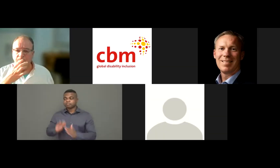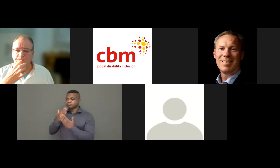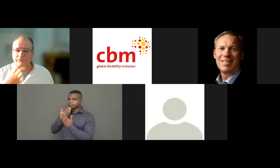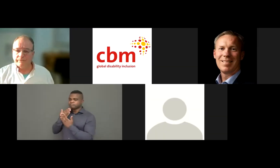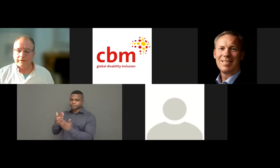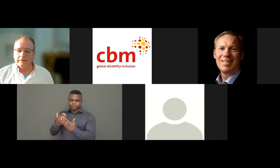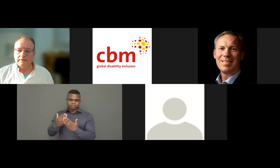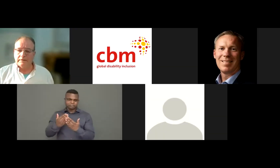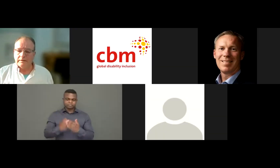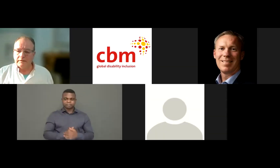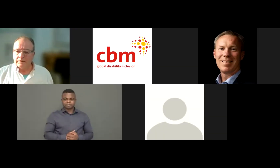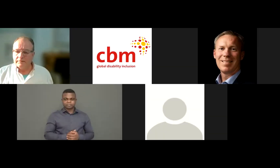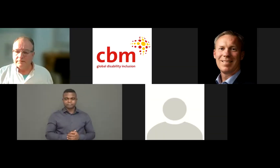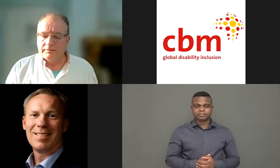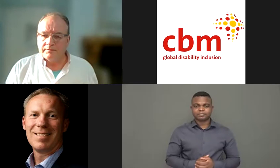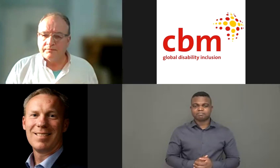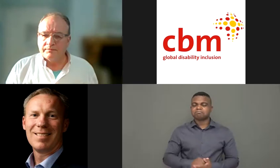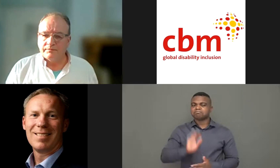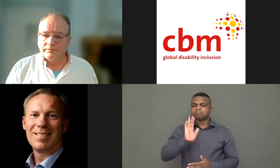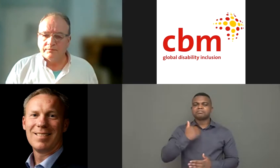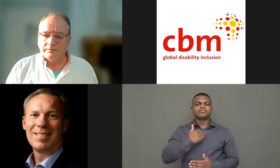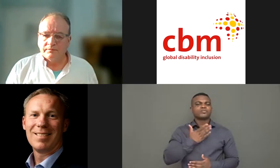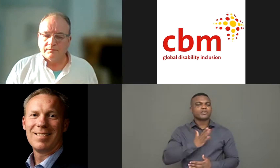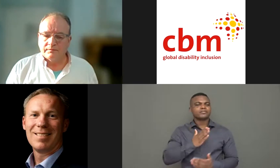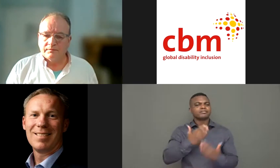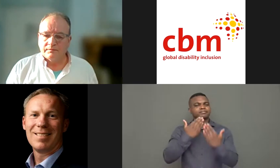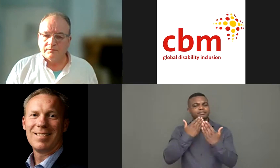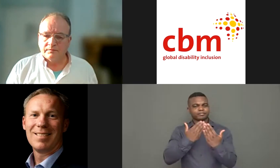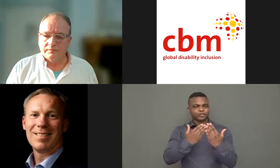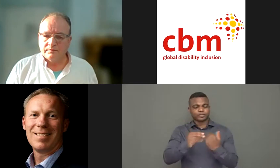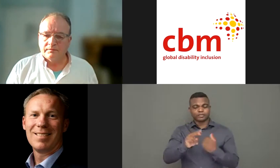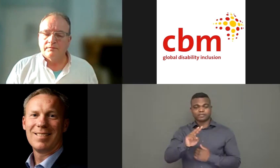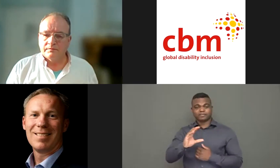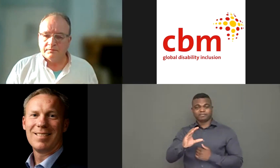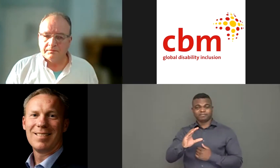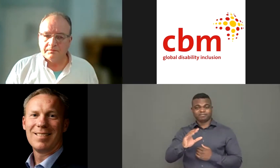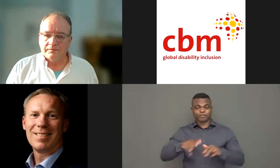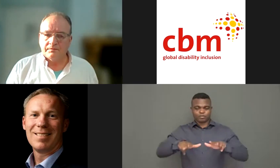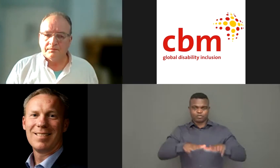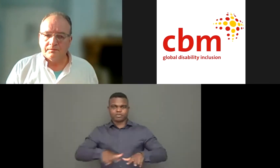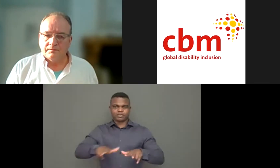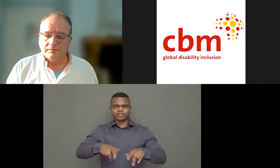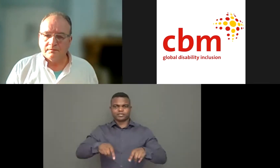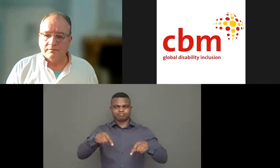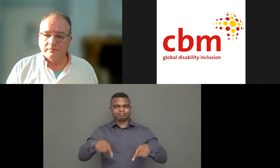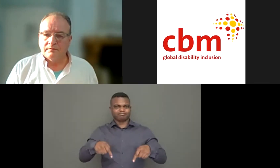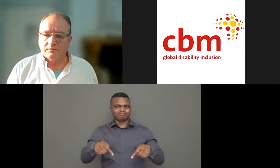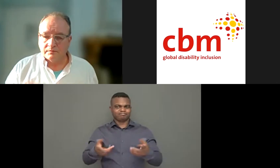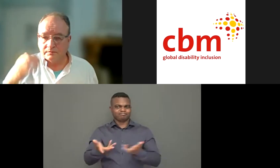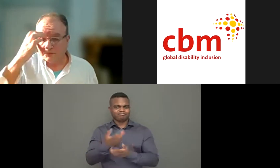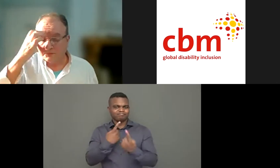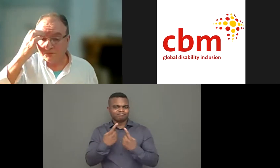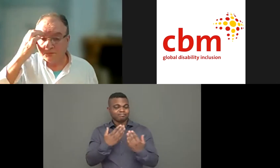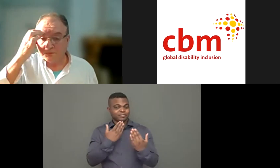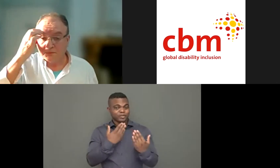for organising today's event. I was at the earlier session, really insightful stuff coming through, and as you say, we could spend all day,